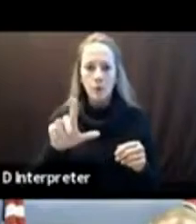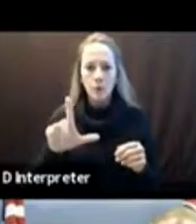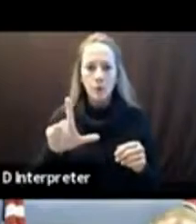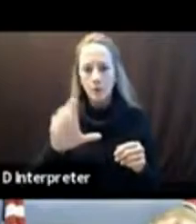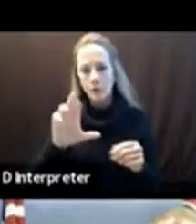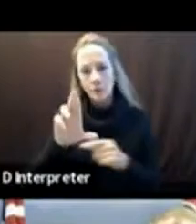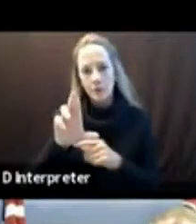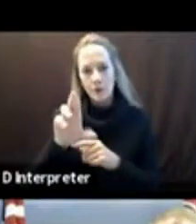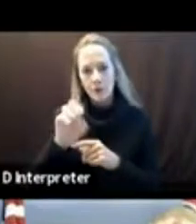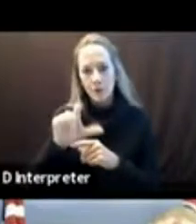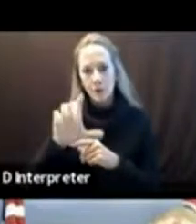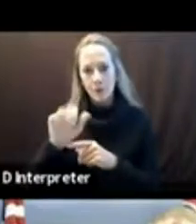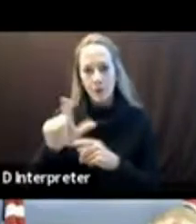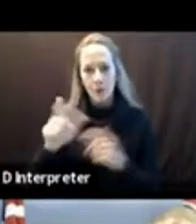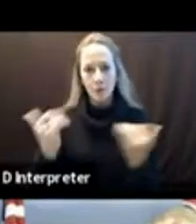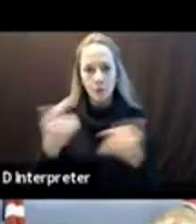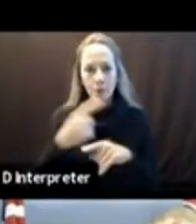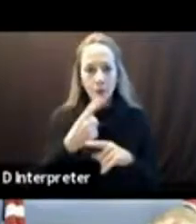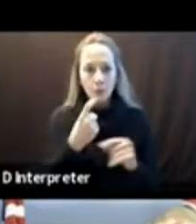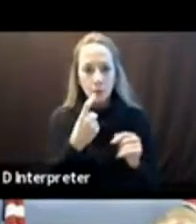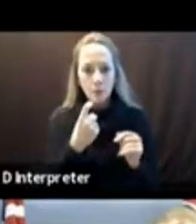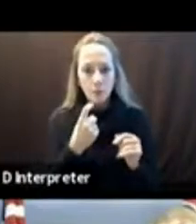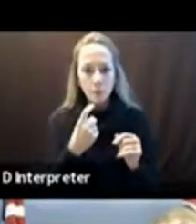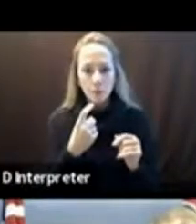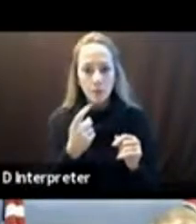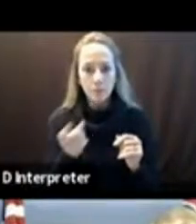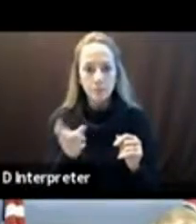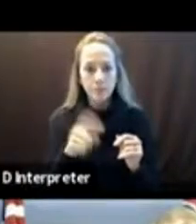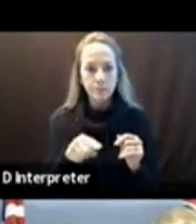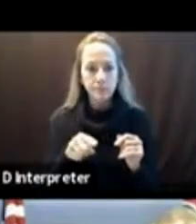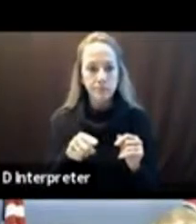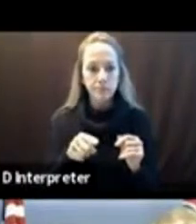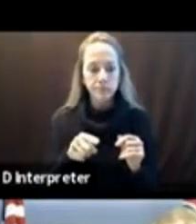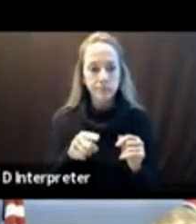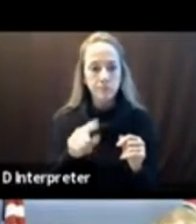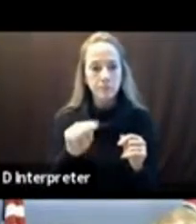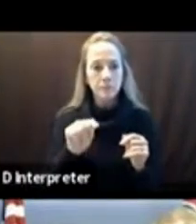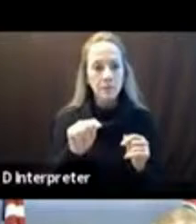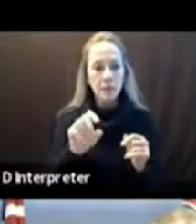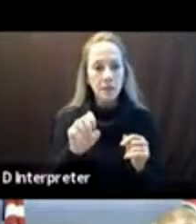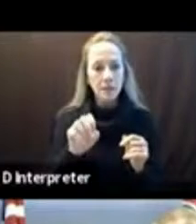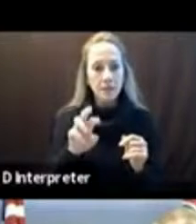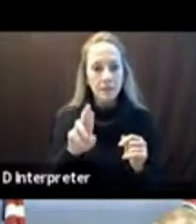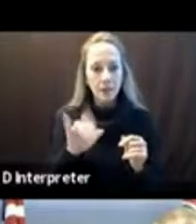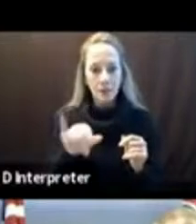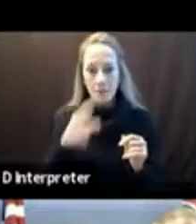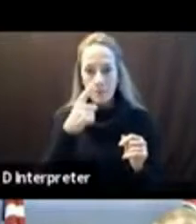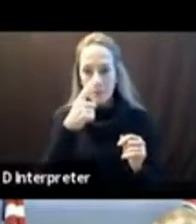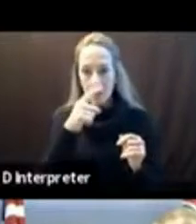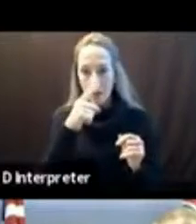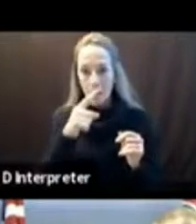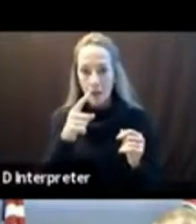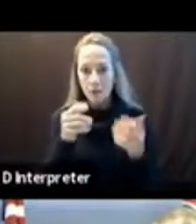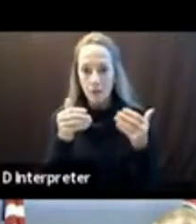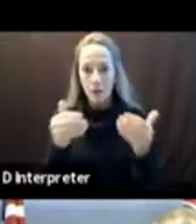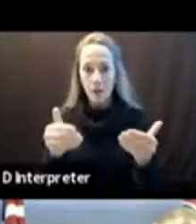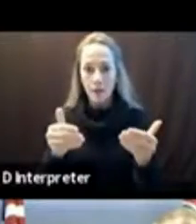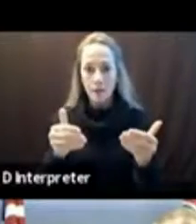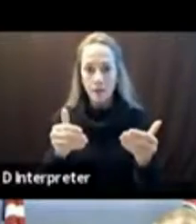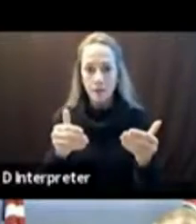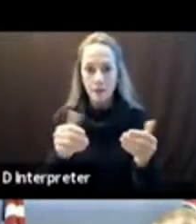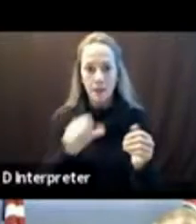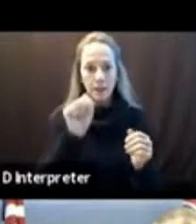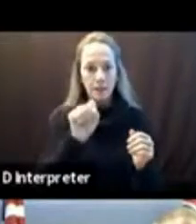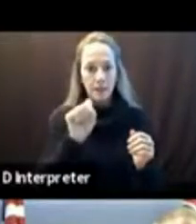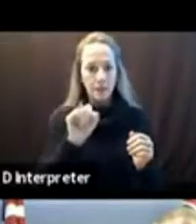That will be Charity Menifee. Okay. Sherry, if you could run us through the roll call, please. Yes, sir.